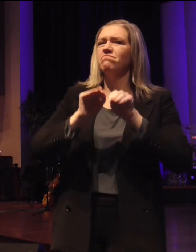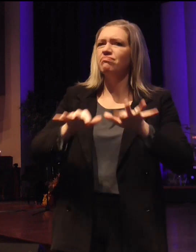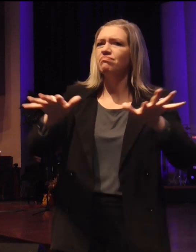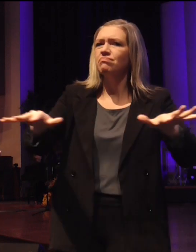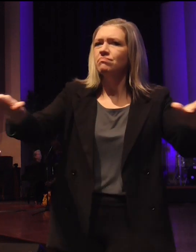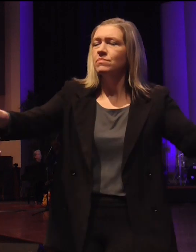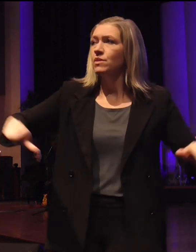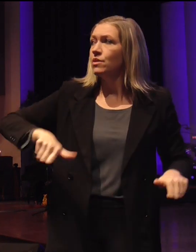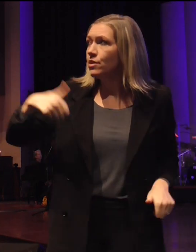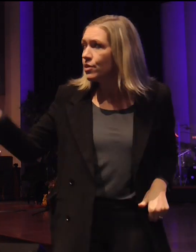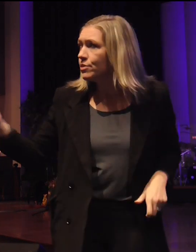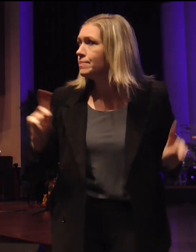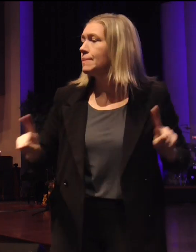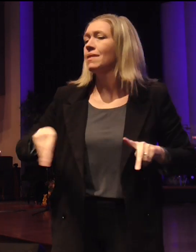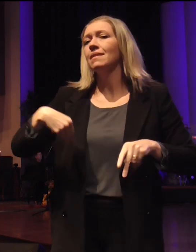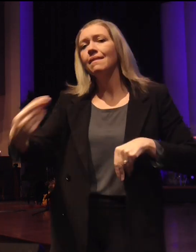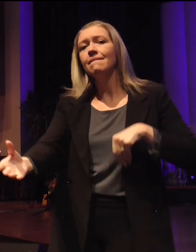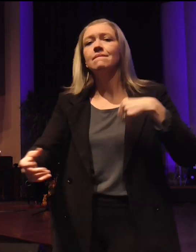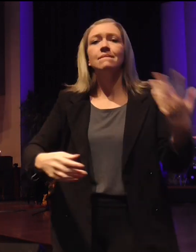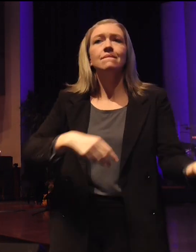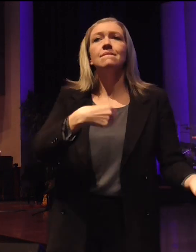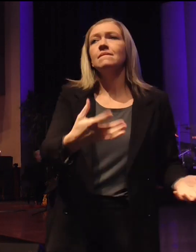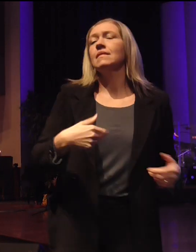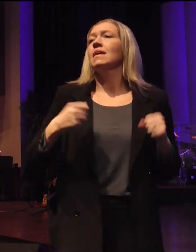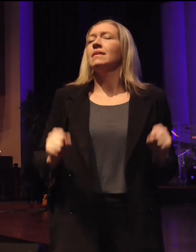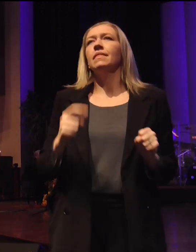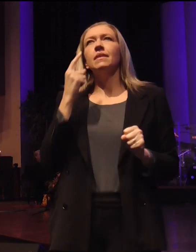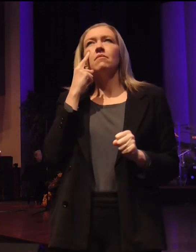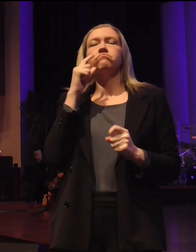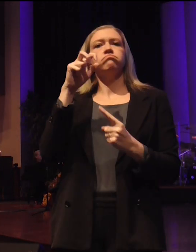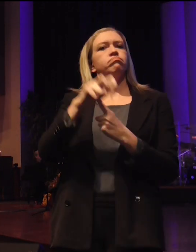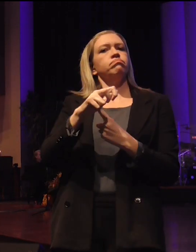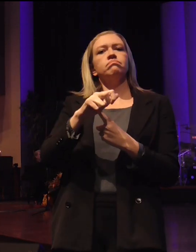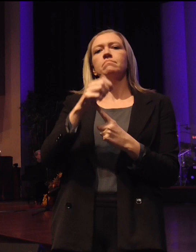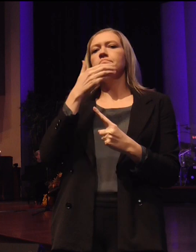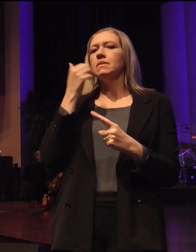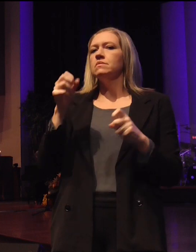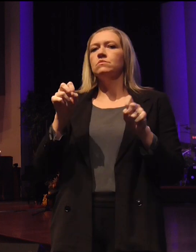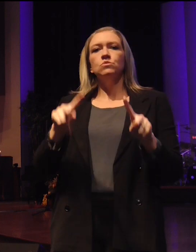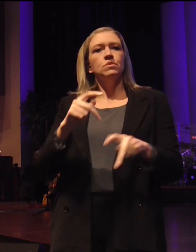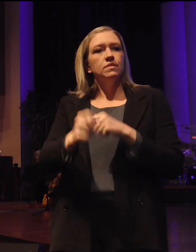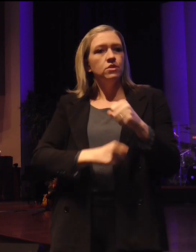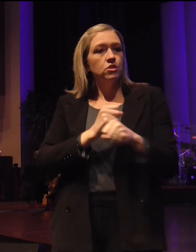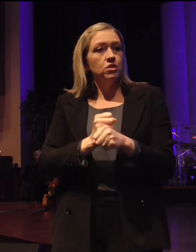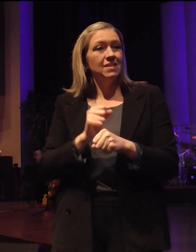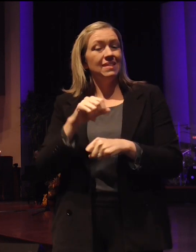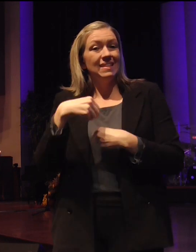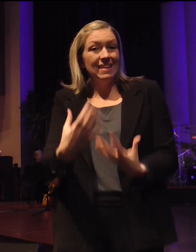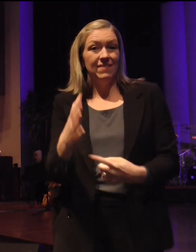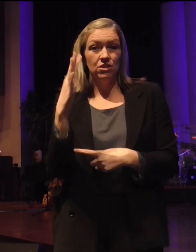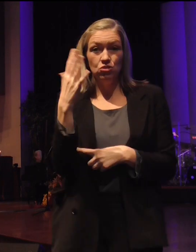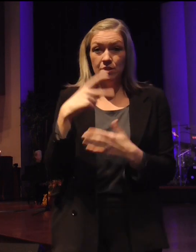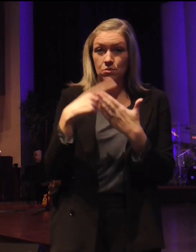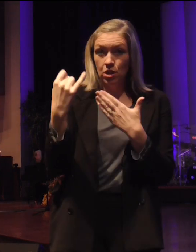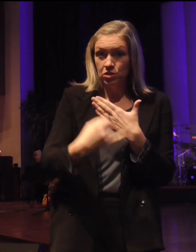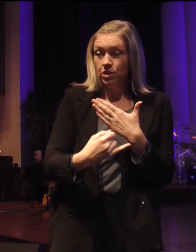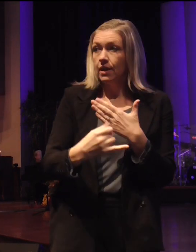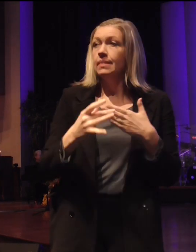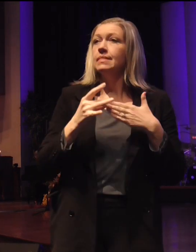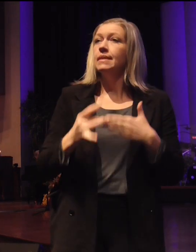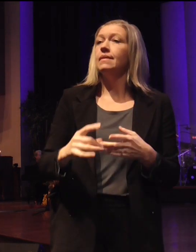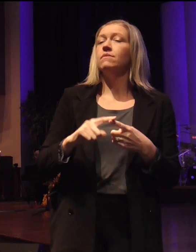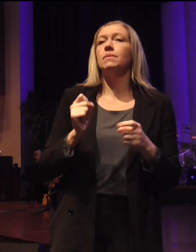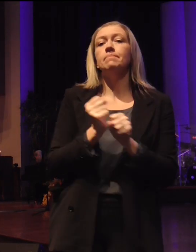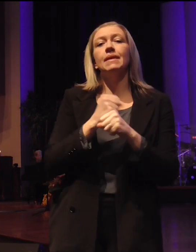to give. And I can think of no greater opportunity each year than the Giving Tree Project, which is led by our Make a